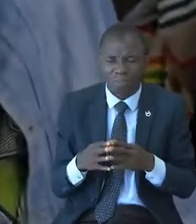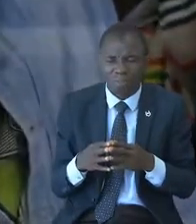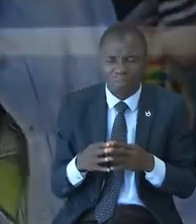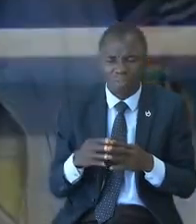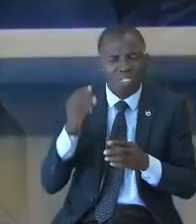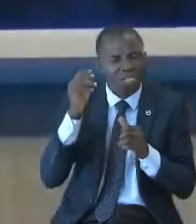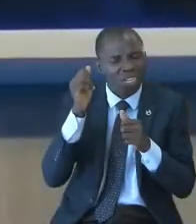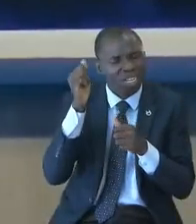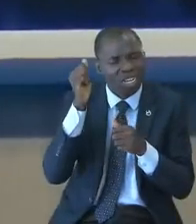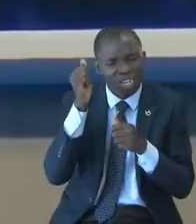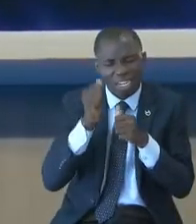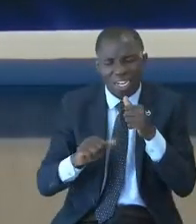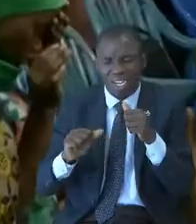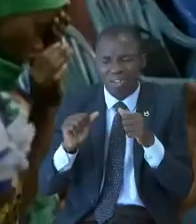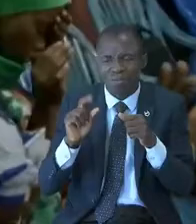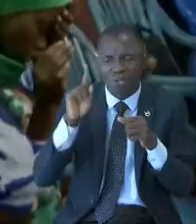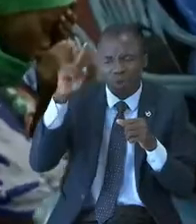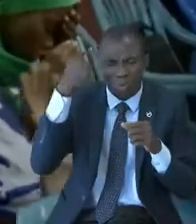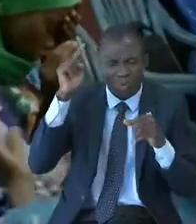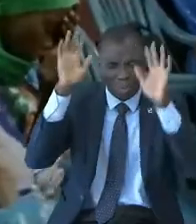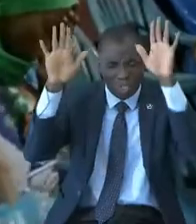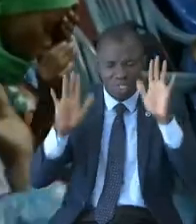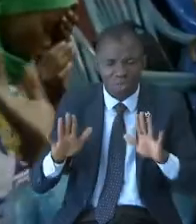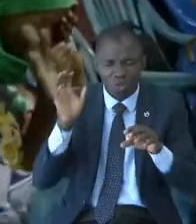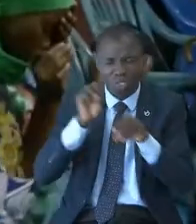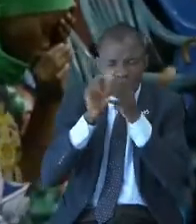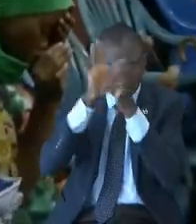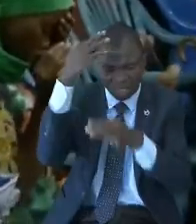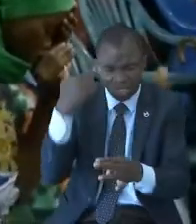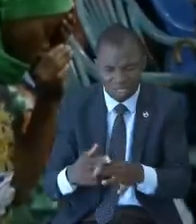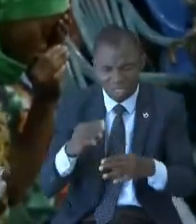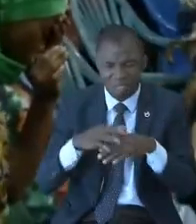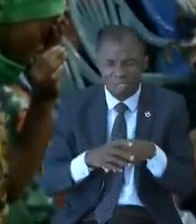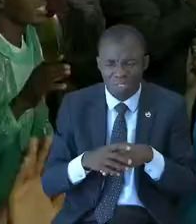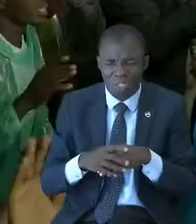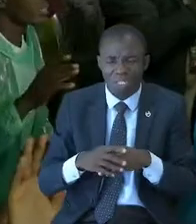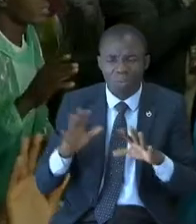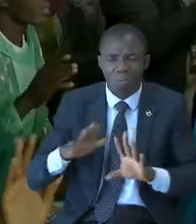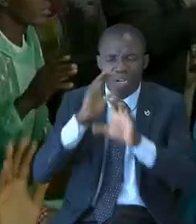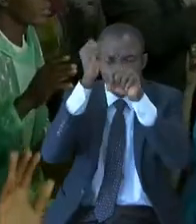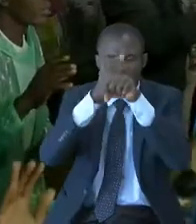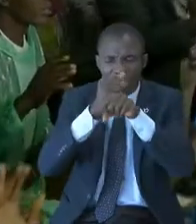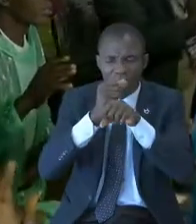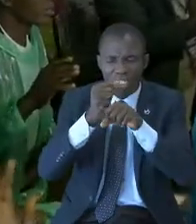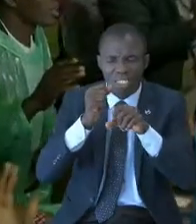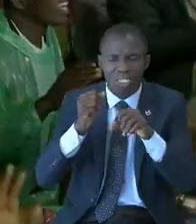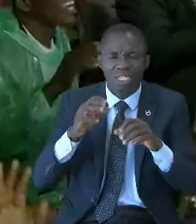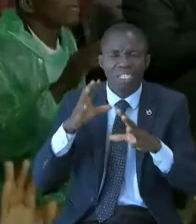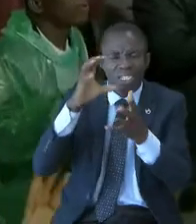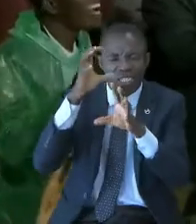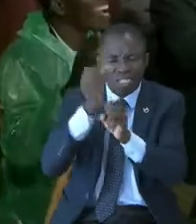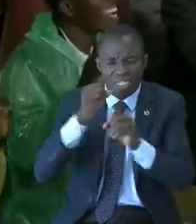Every form of miracle, do it now. Mountains, get out of the way.